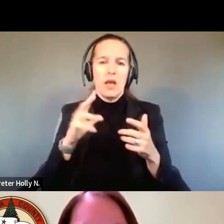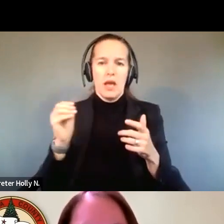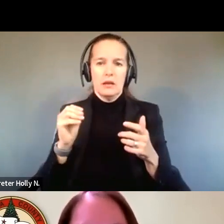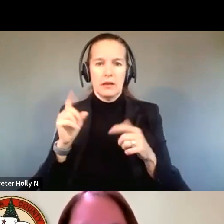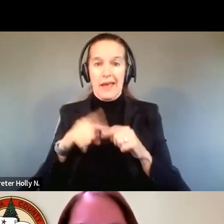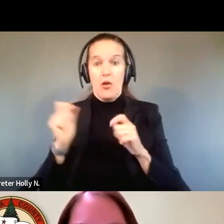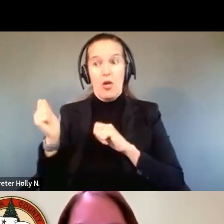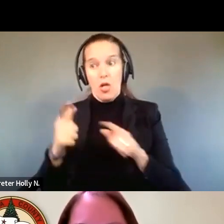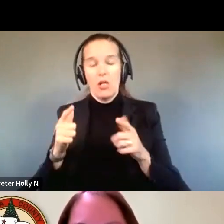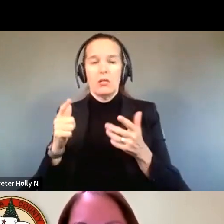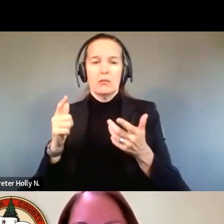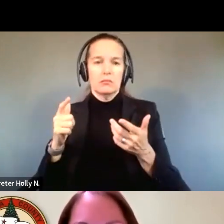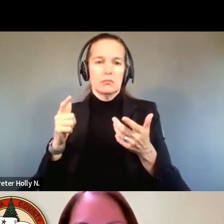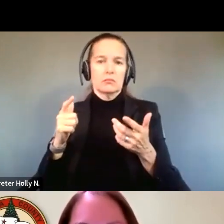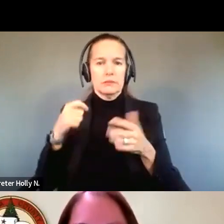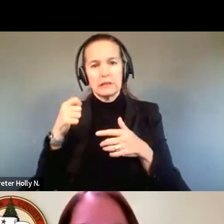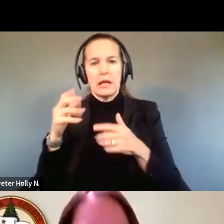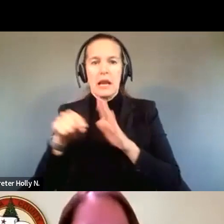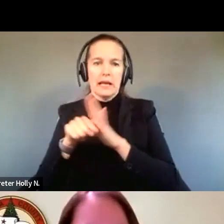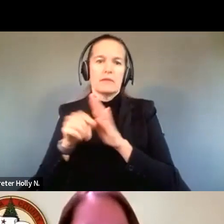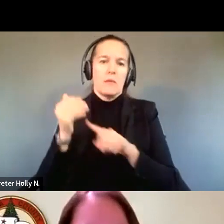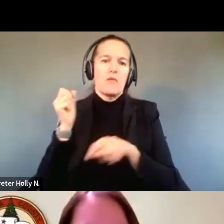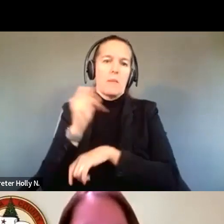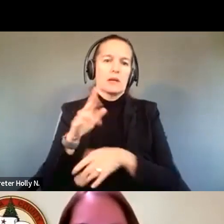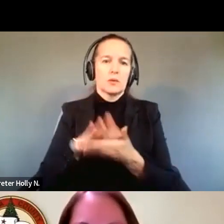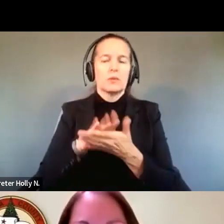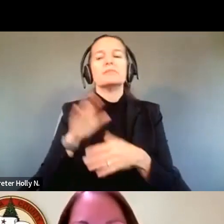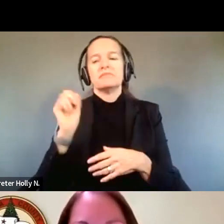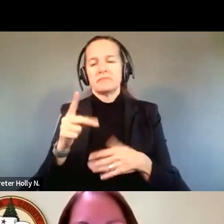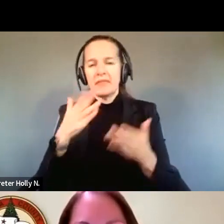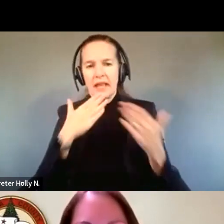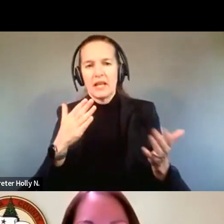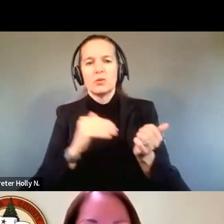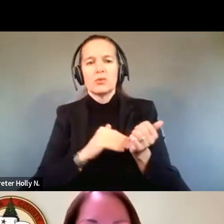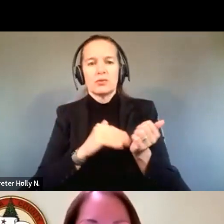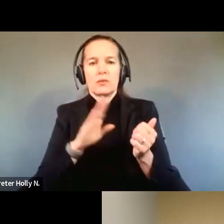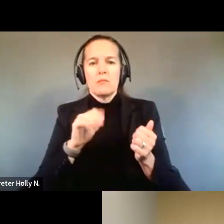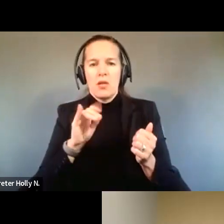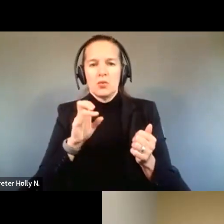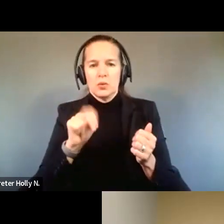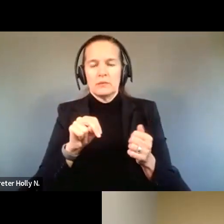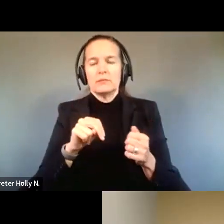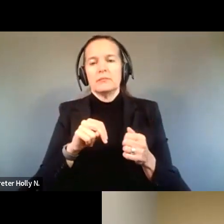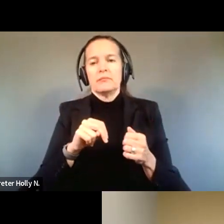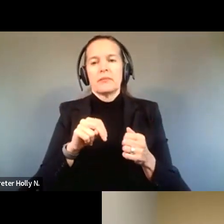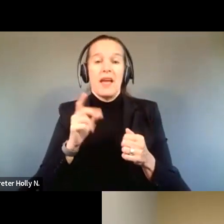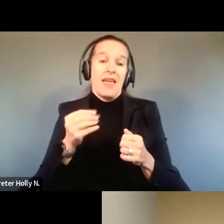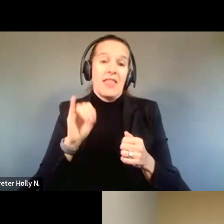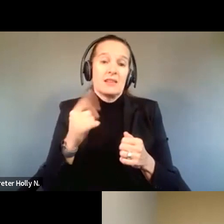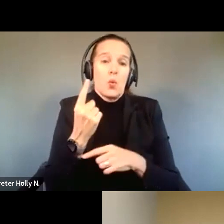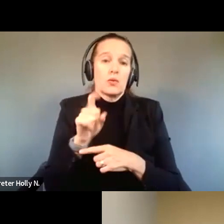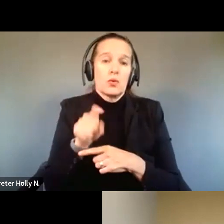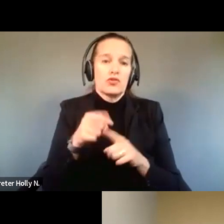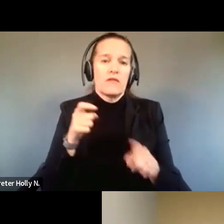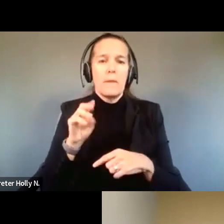before going back to school. That's great. Thank you very much, Dr. Baldwin. In fact, that was one of the questions from one of our